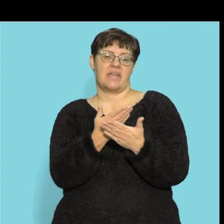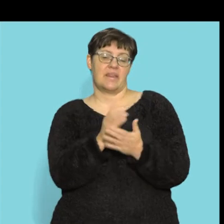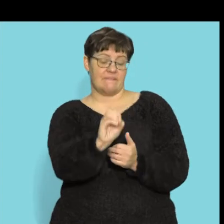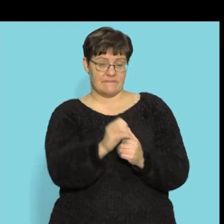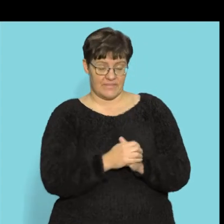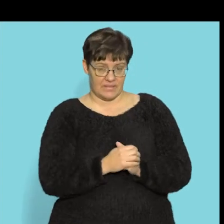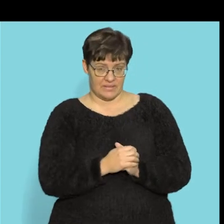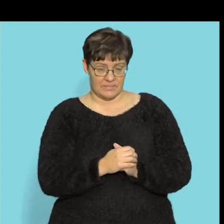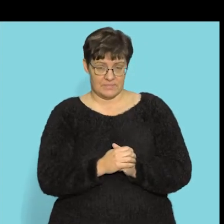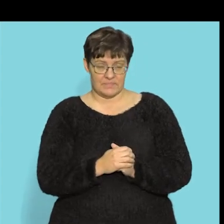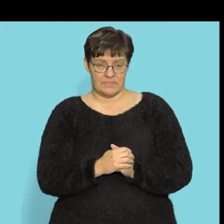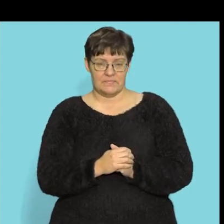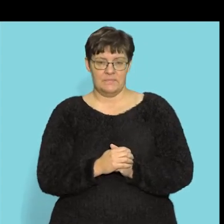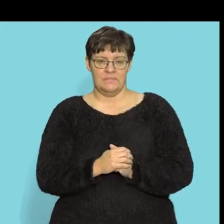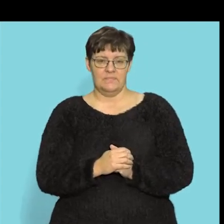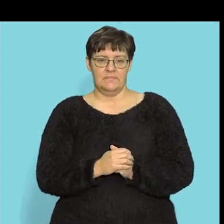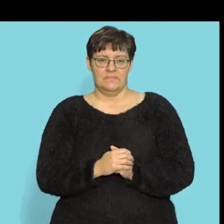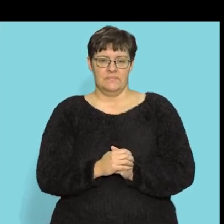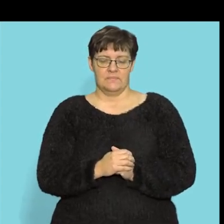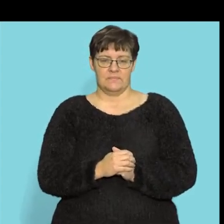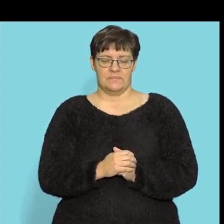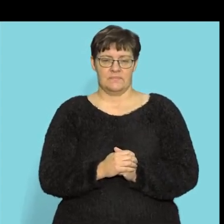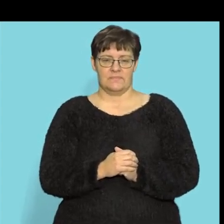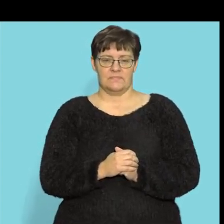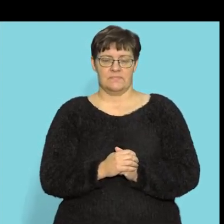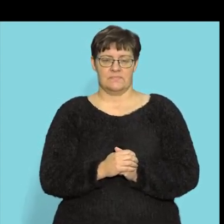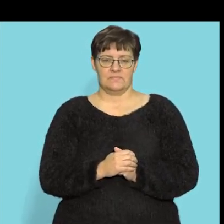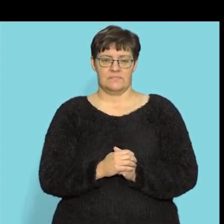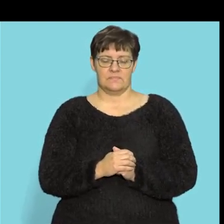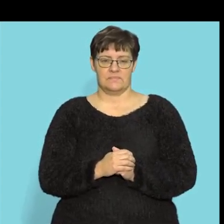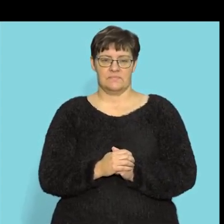measured, right? It's a physical quantity. Okay.